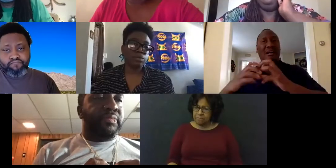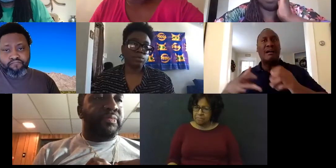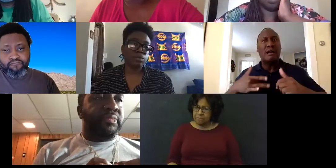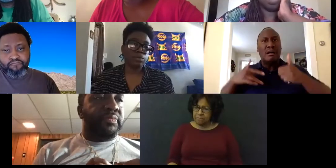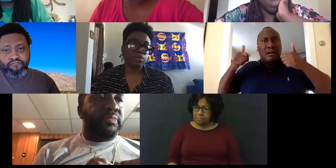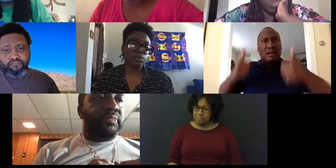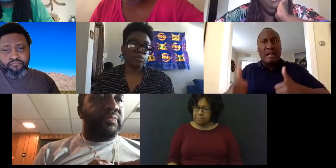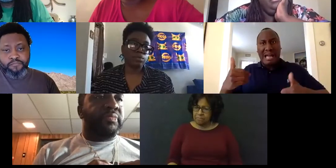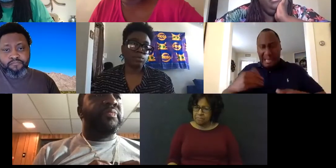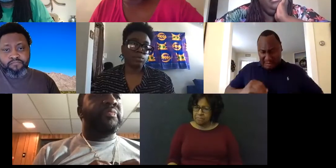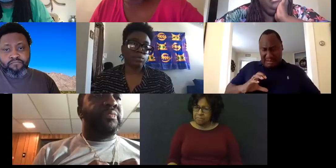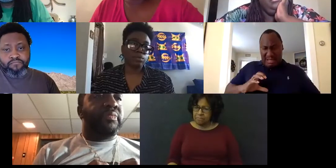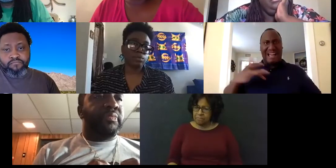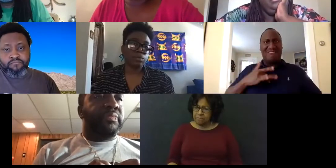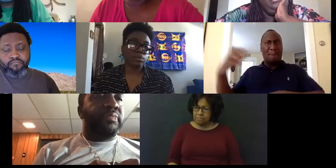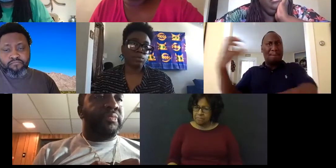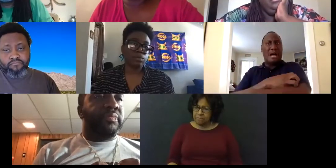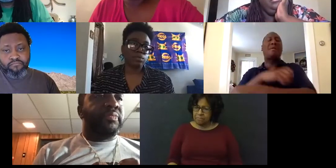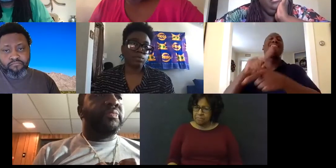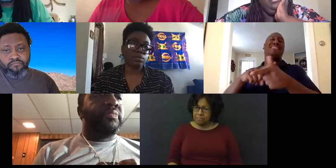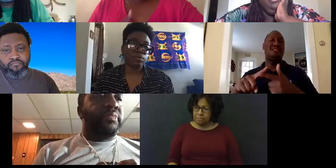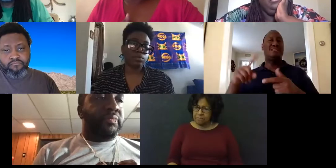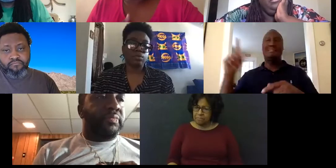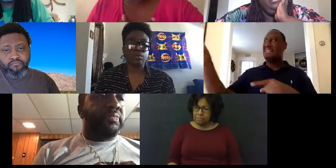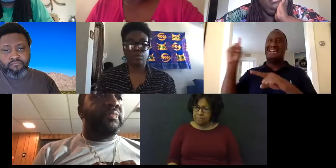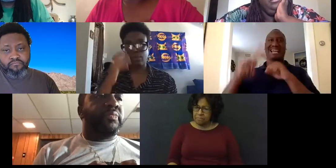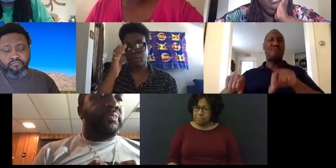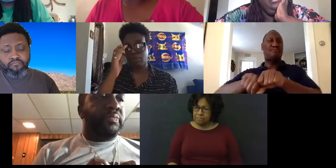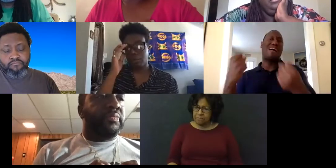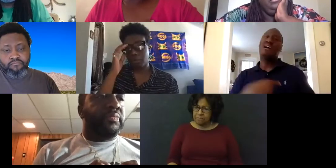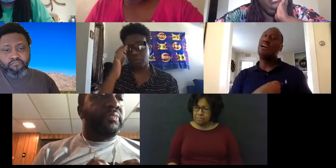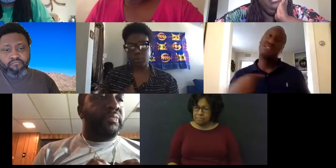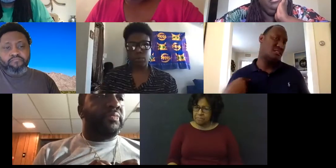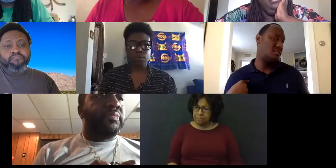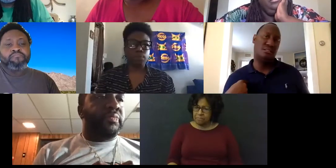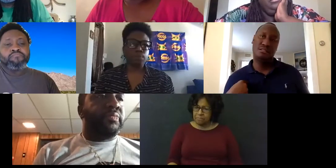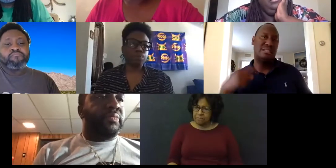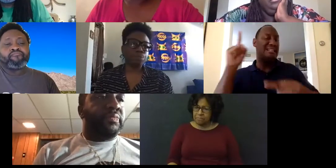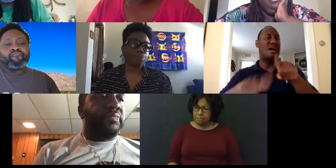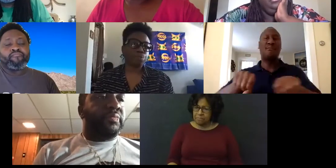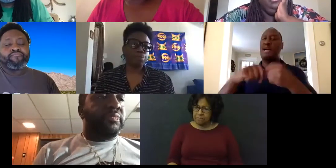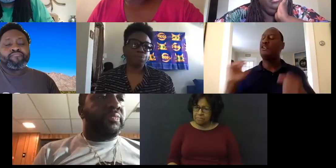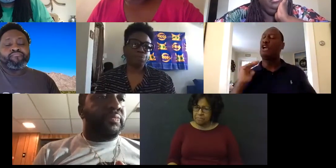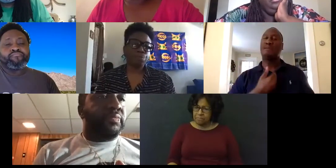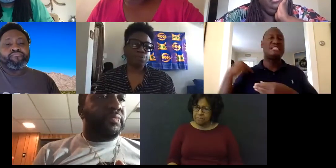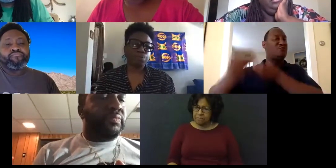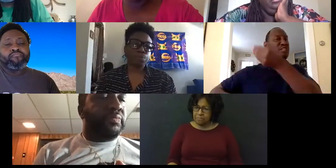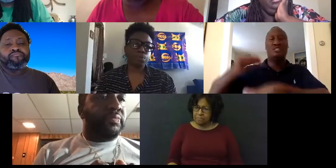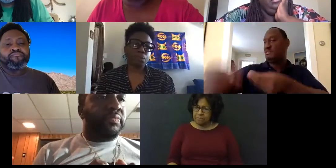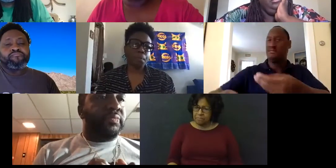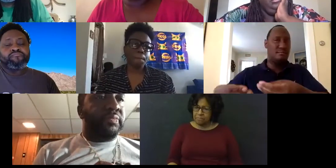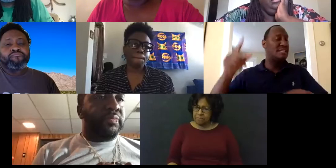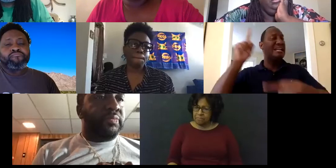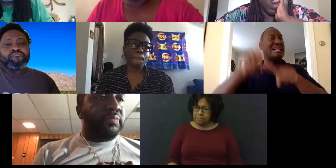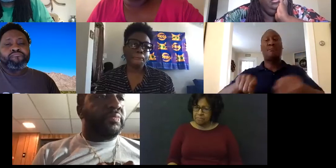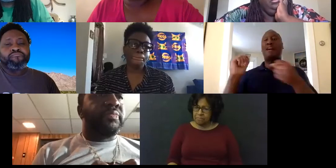come forth, you know, with that intersectionality, and then we'll have the power. And then they won't be able to break us. They can't